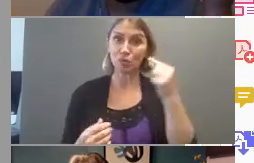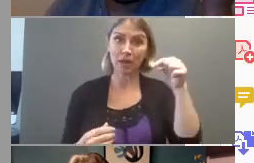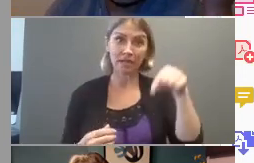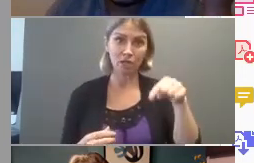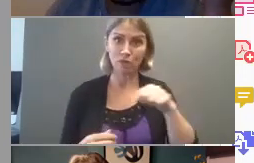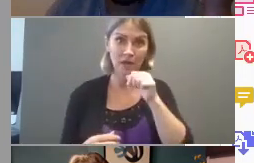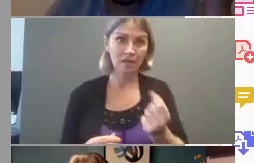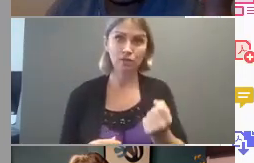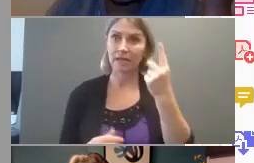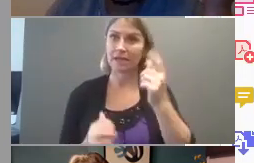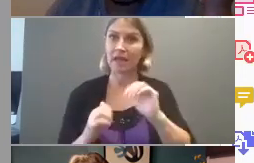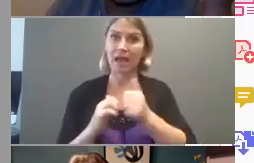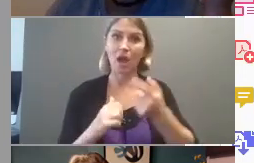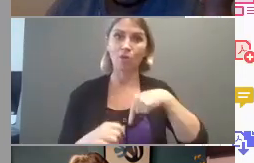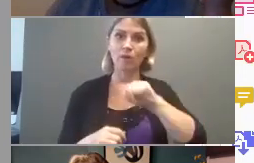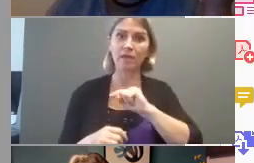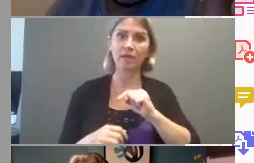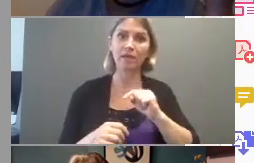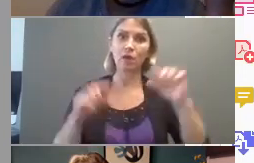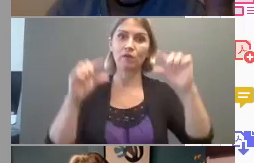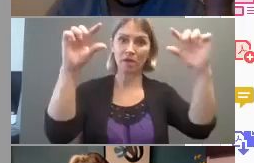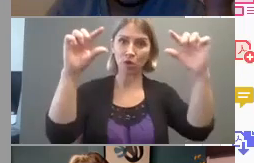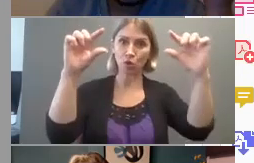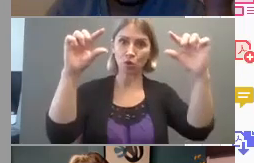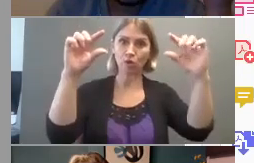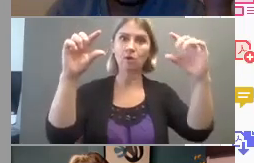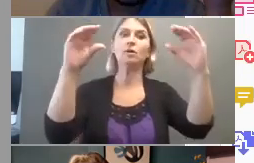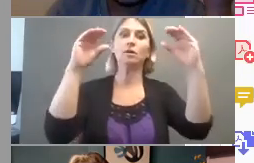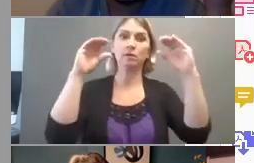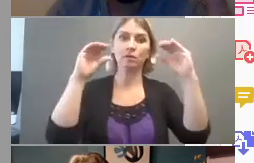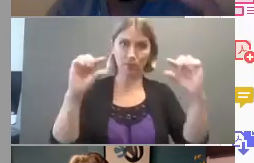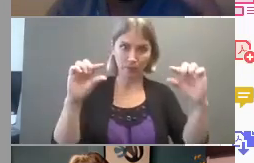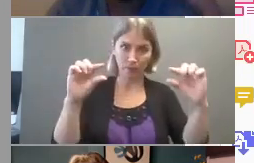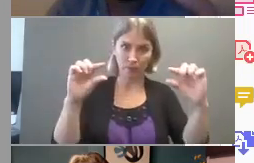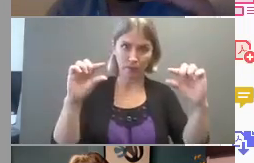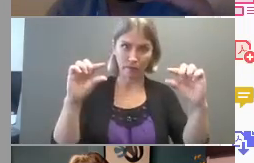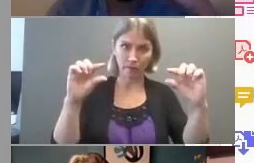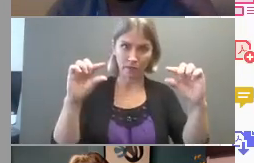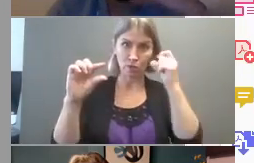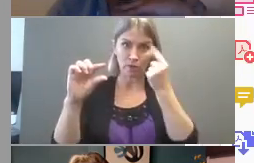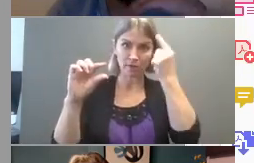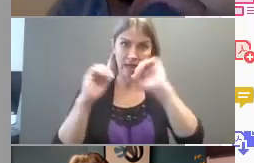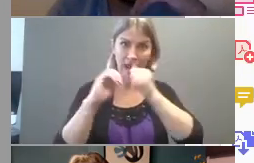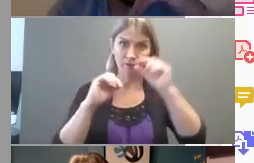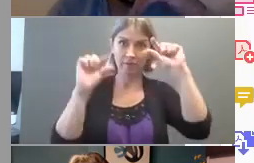not understand how we progressed from this equation to this equation?